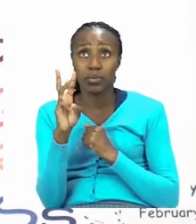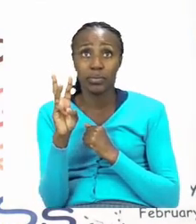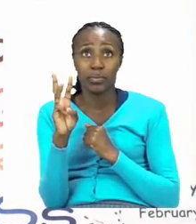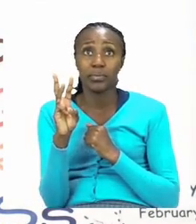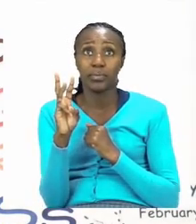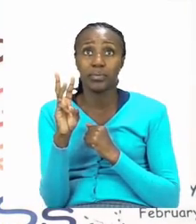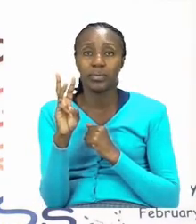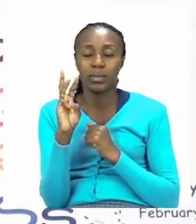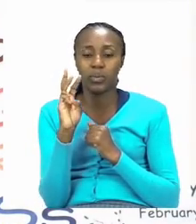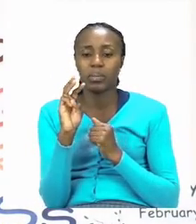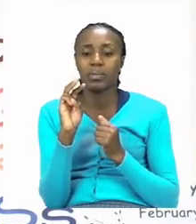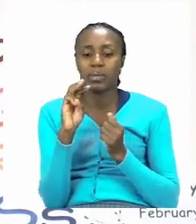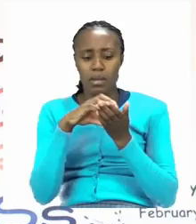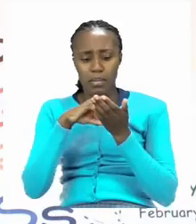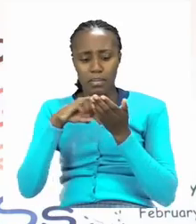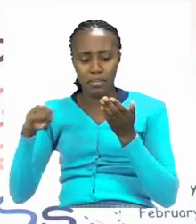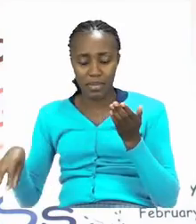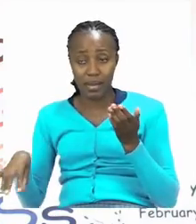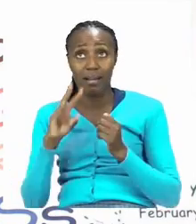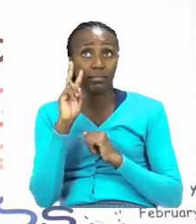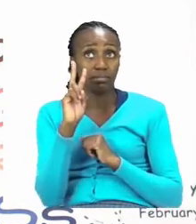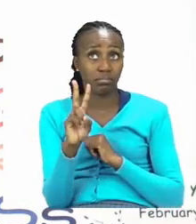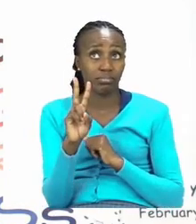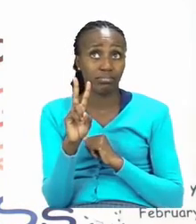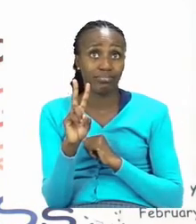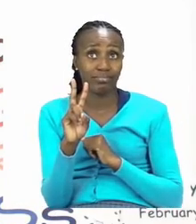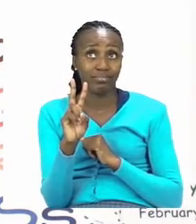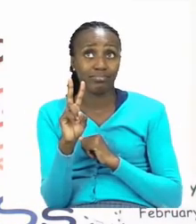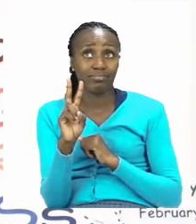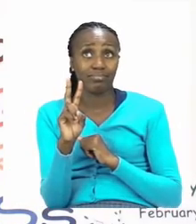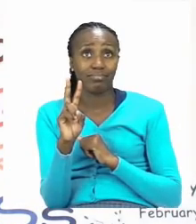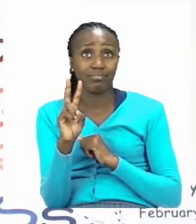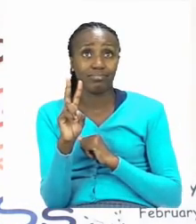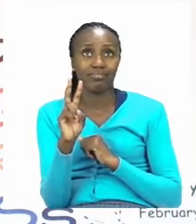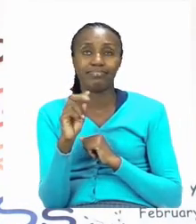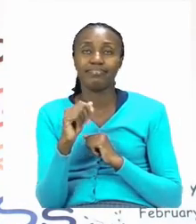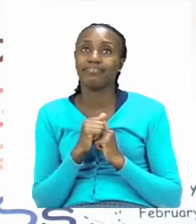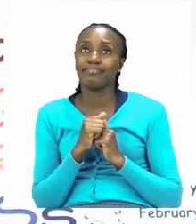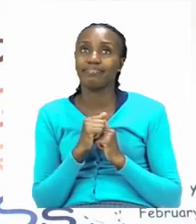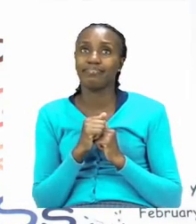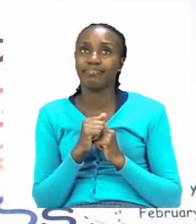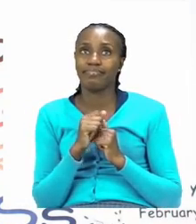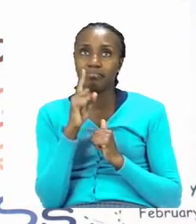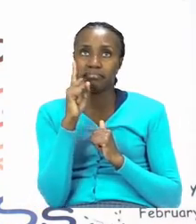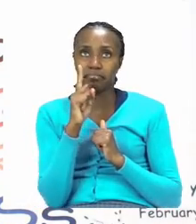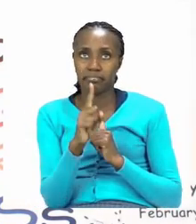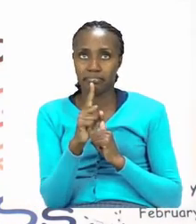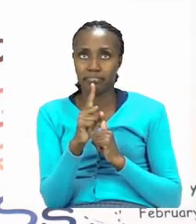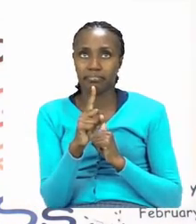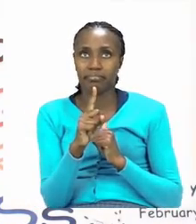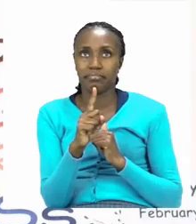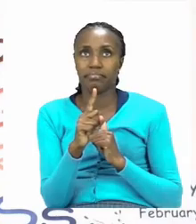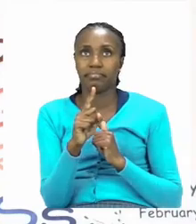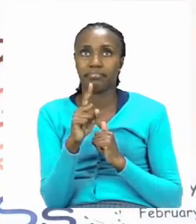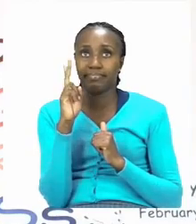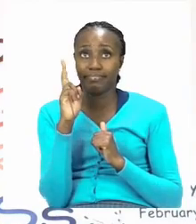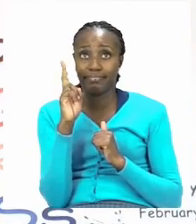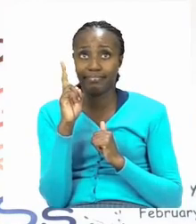to take away or subtract or minus 2. Let's go.